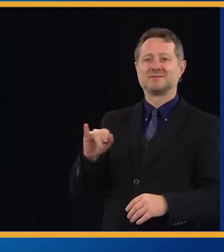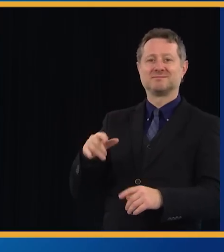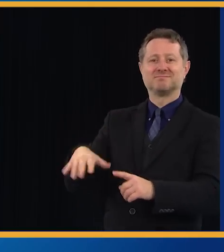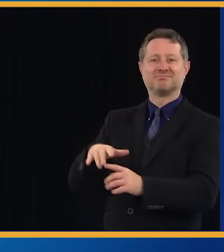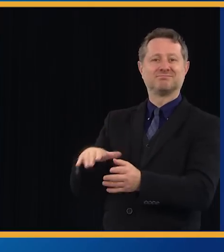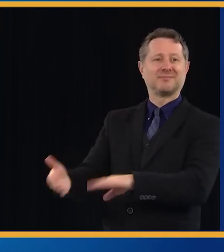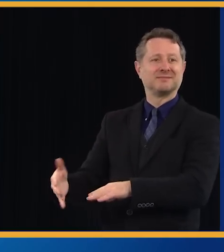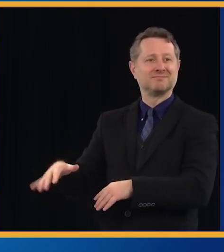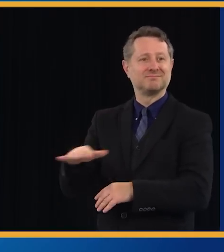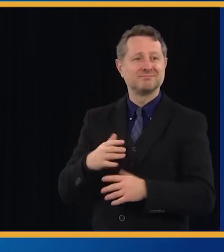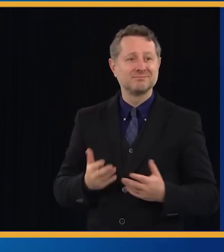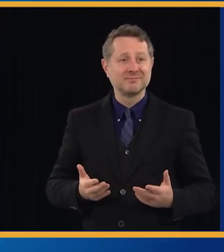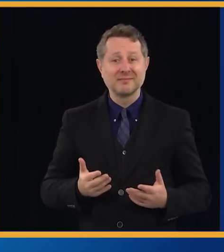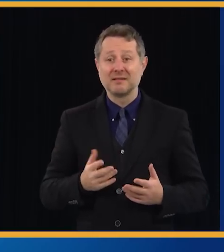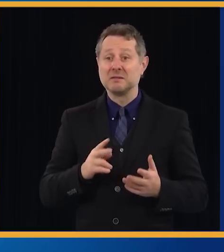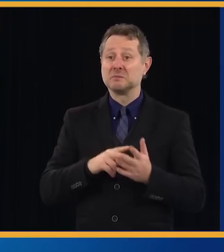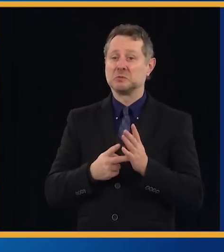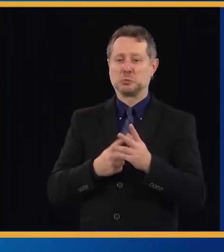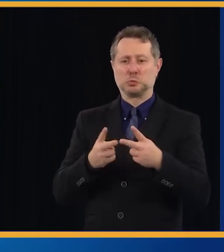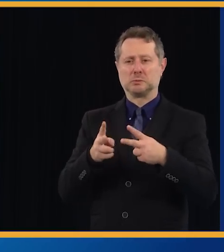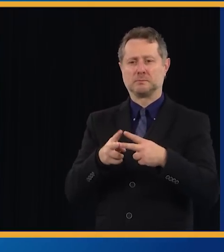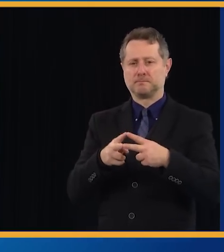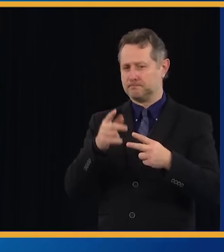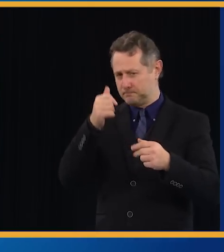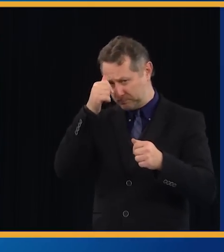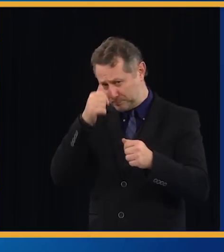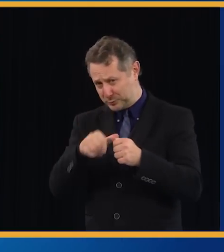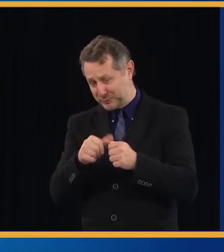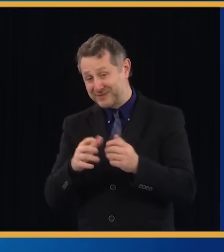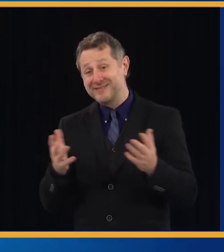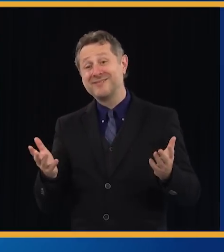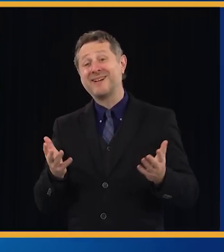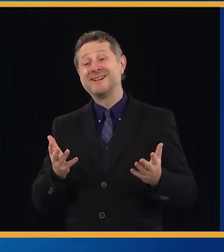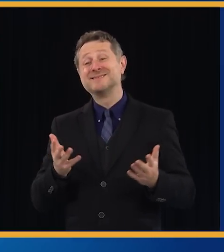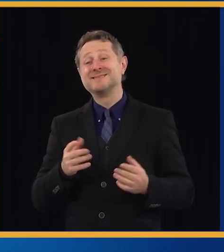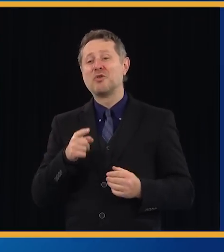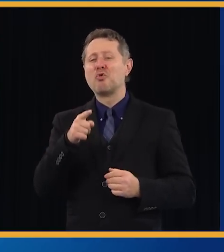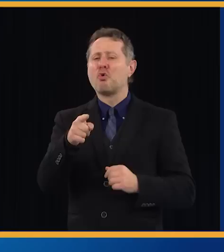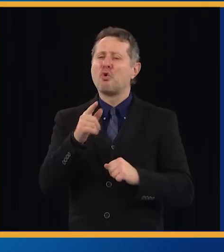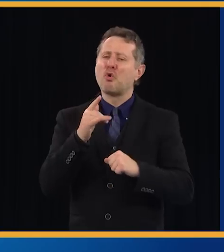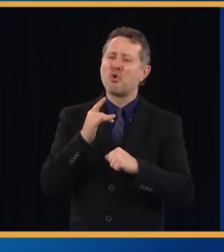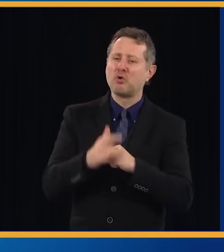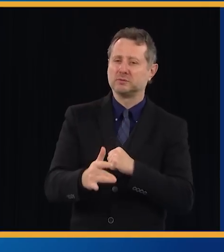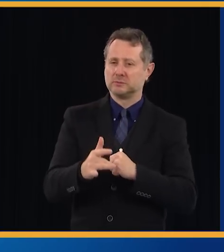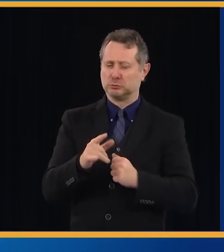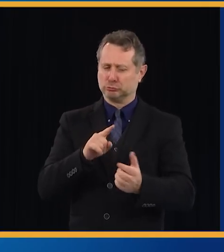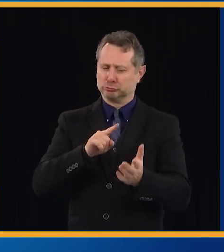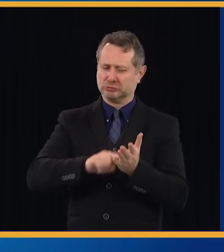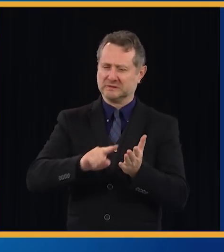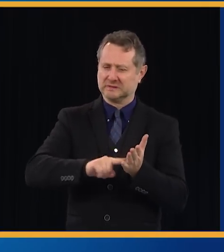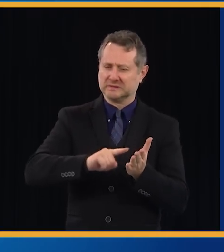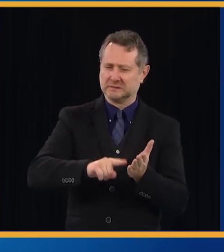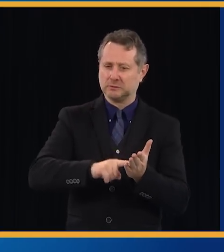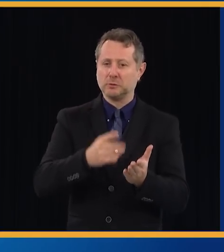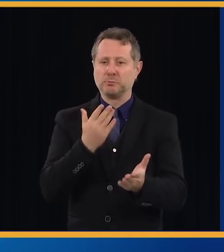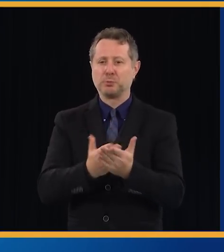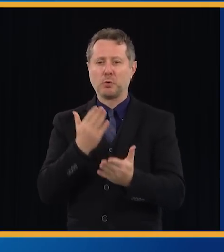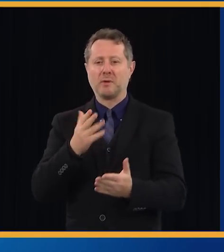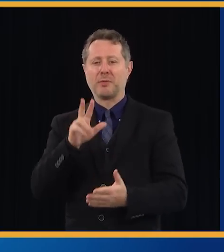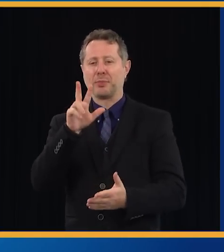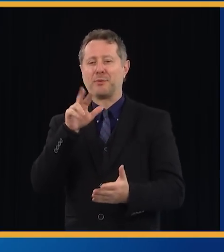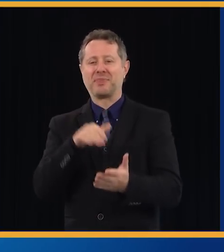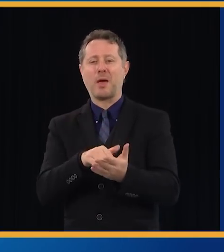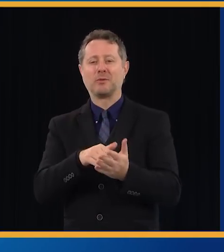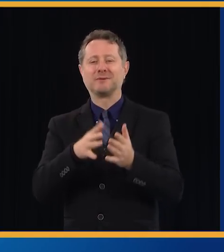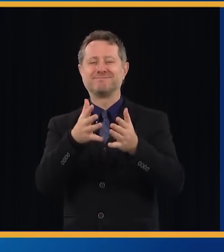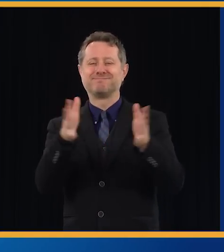But two big caveats. First, it's preliminary data. It's only 3,000. Well, 3,000 is a significant data